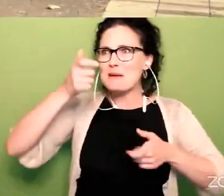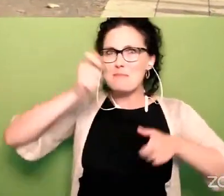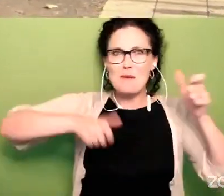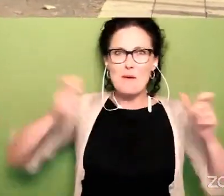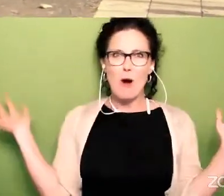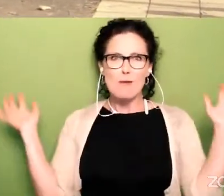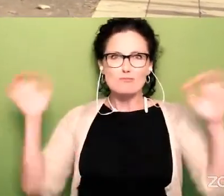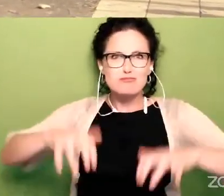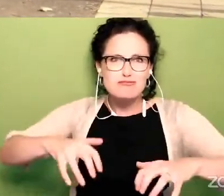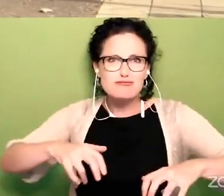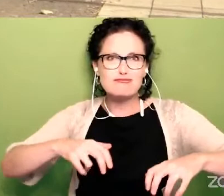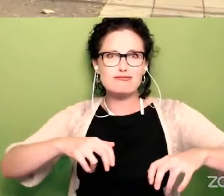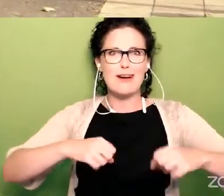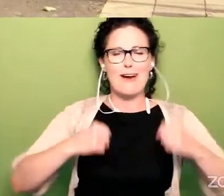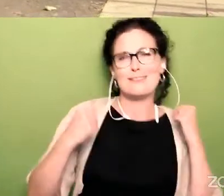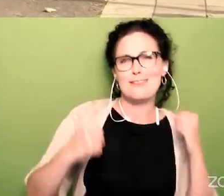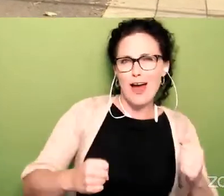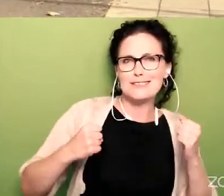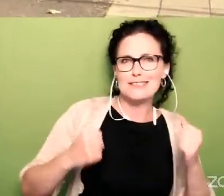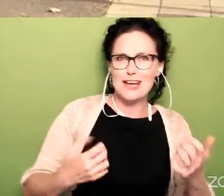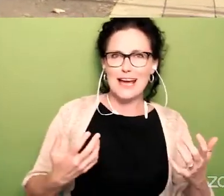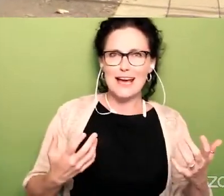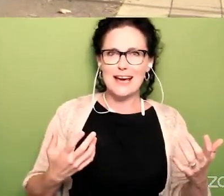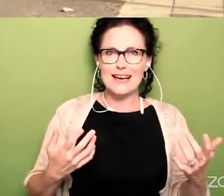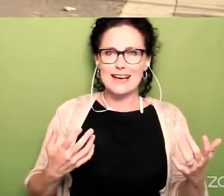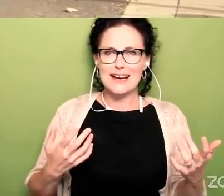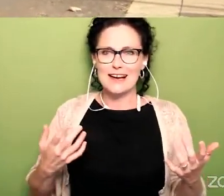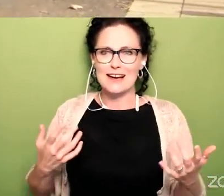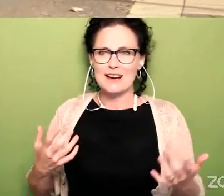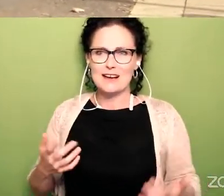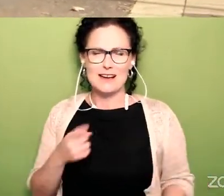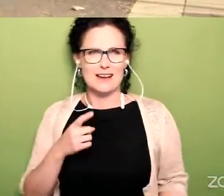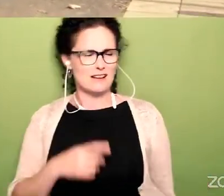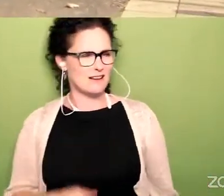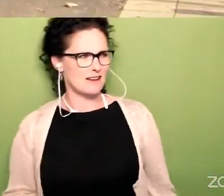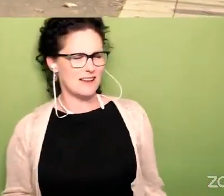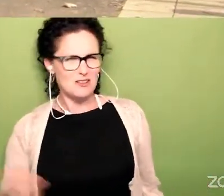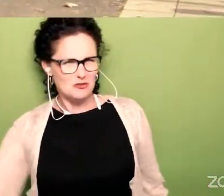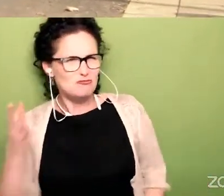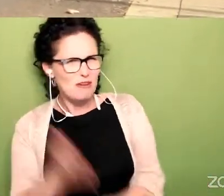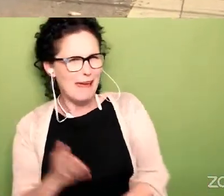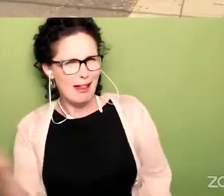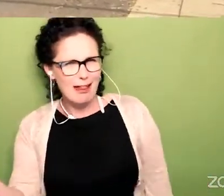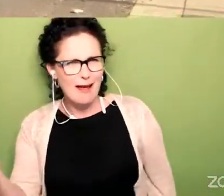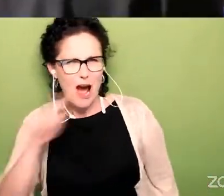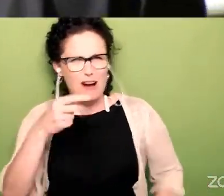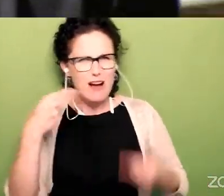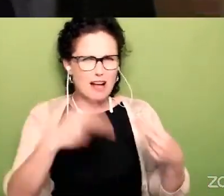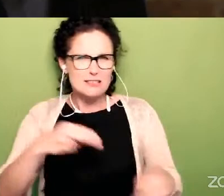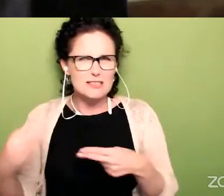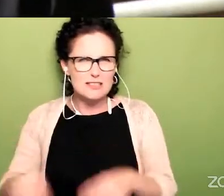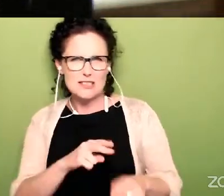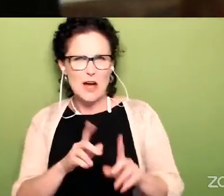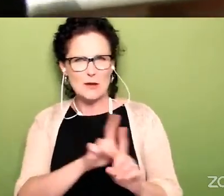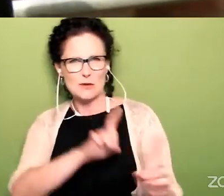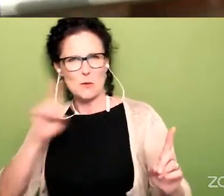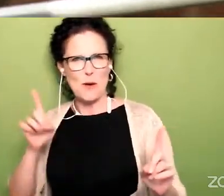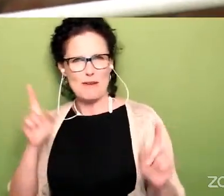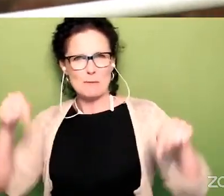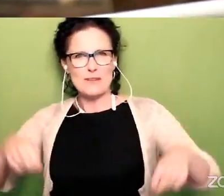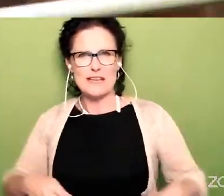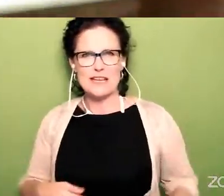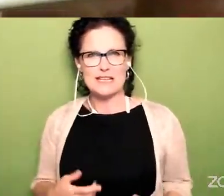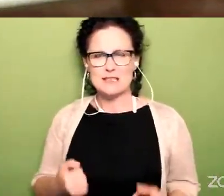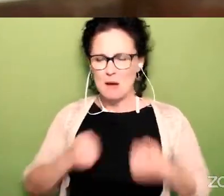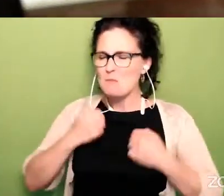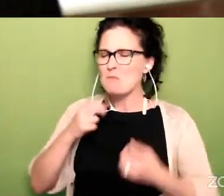dad and his mates are right. You're blaming the wrong people for what's happening right now. Look, I know it's hard, Sparks, but it's not making anything better, you talking like